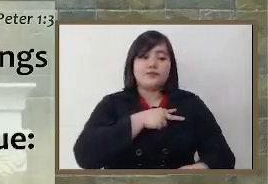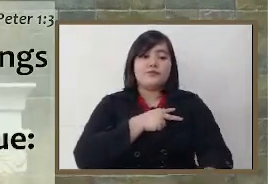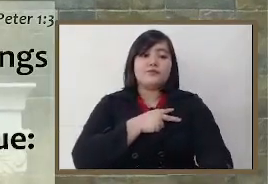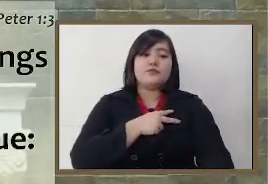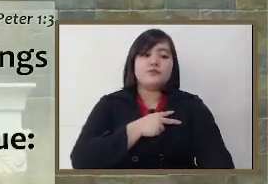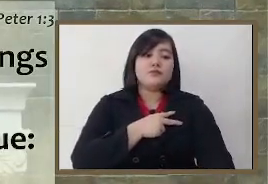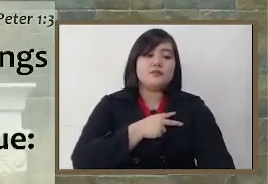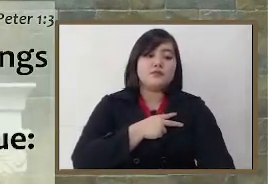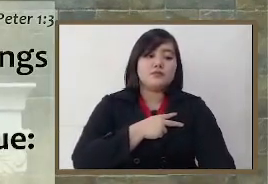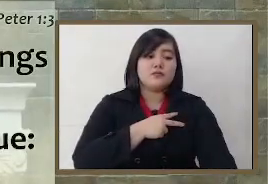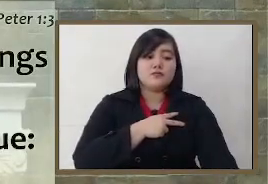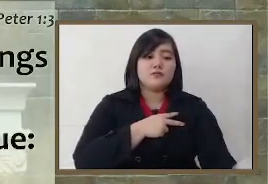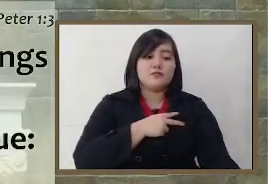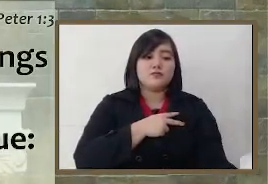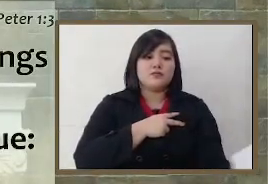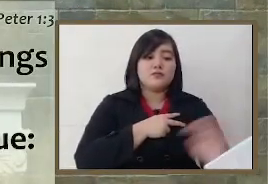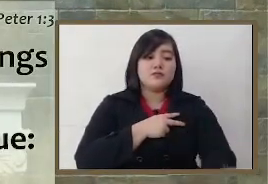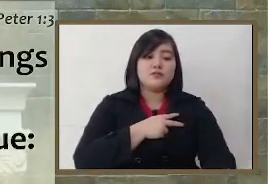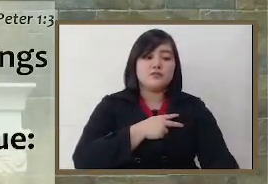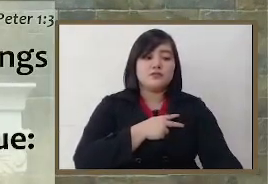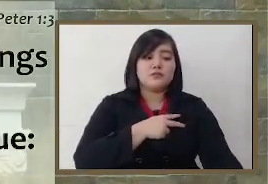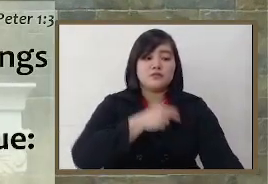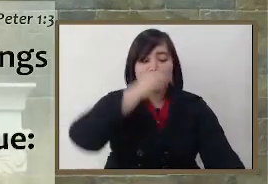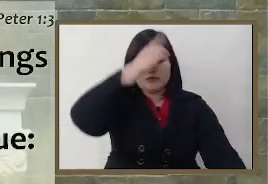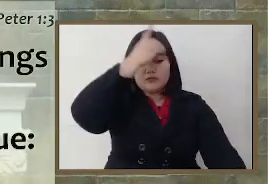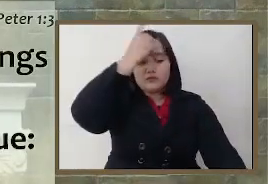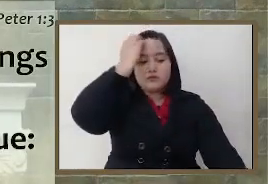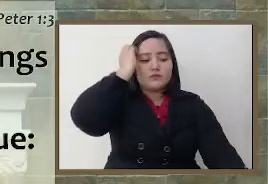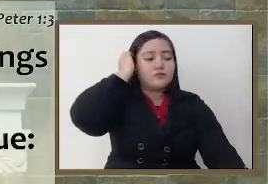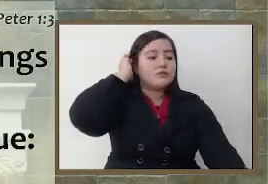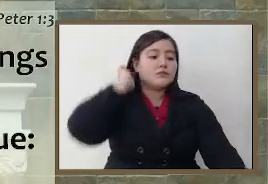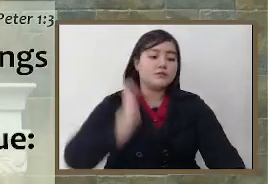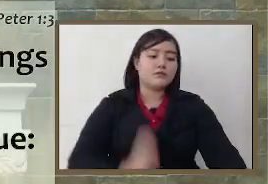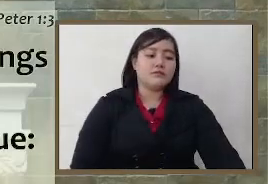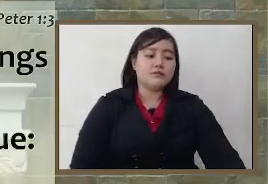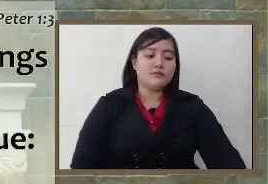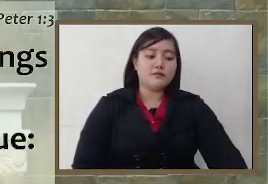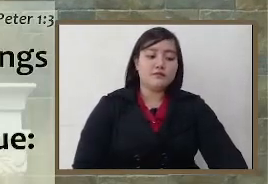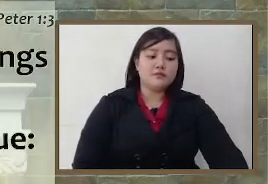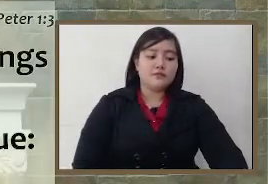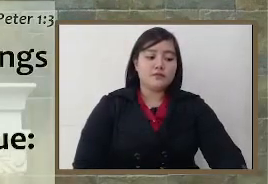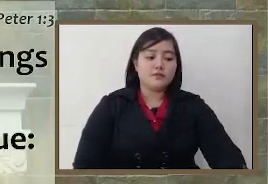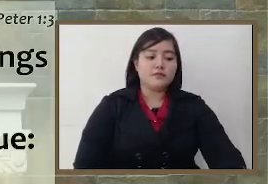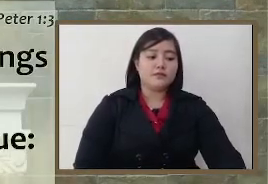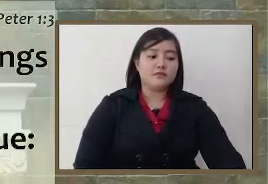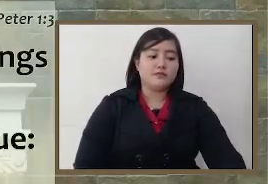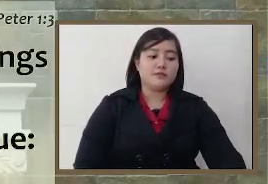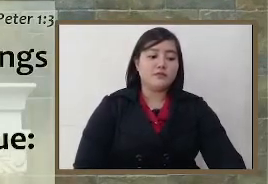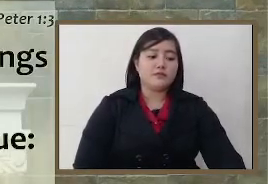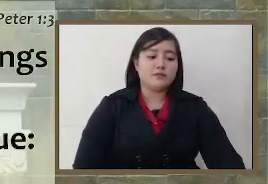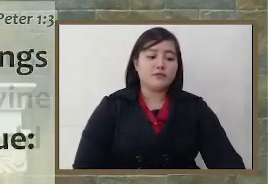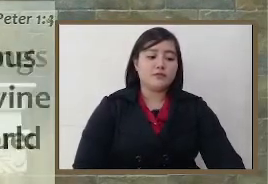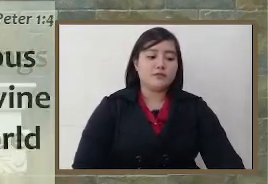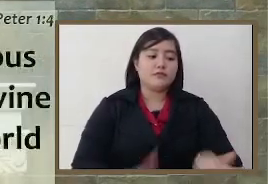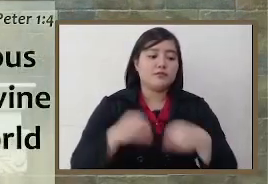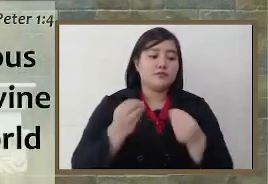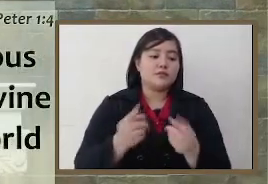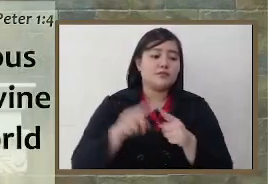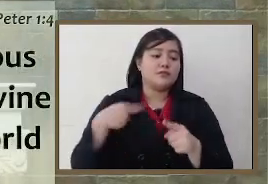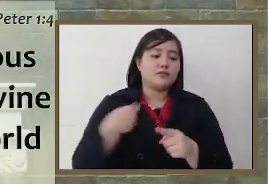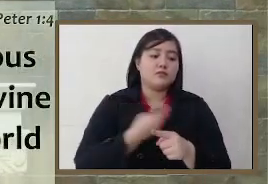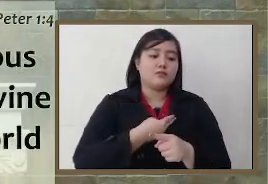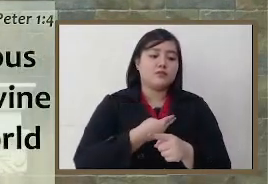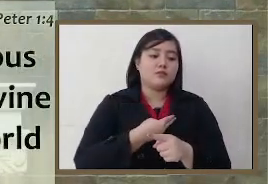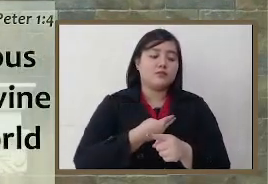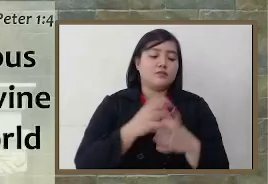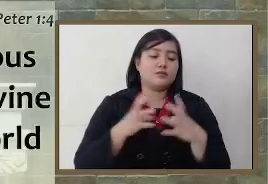Yan ang mga i-underline po ninyo. I-highlight po ninyo sa Bible ninyo. Alright? Whereby are given unto us exceeding great